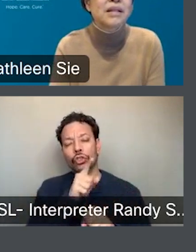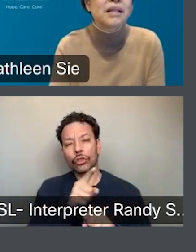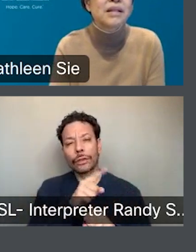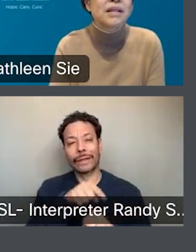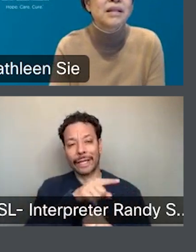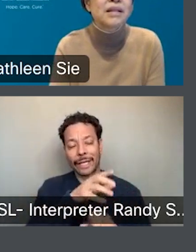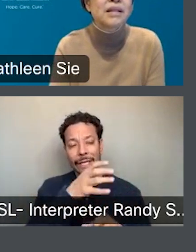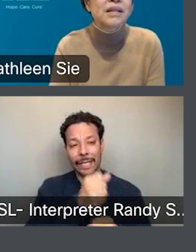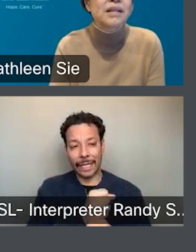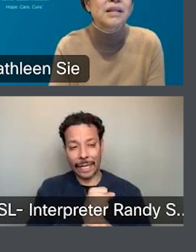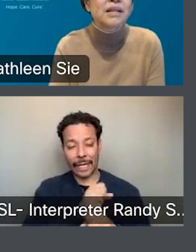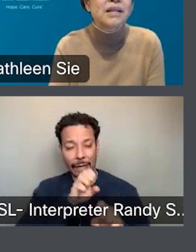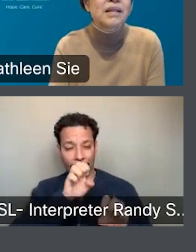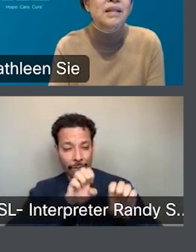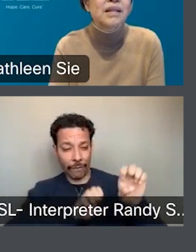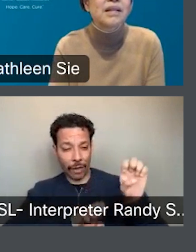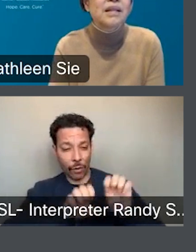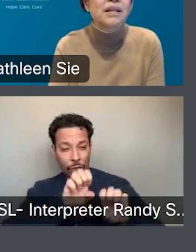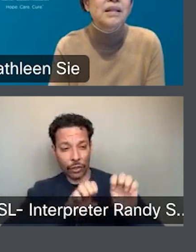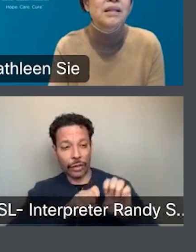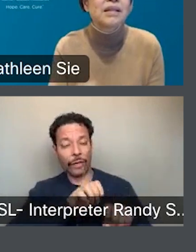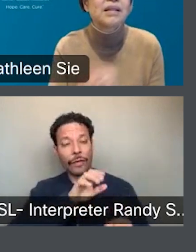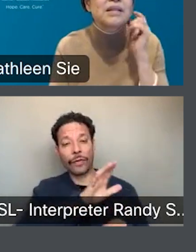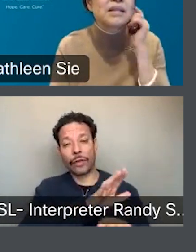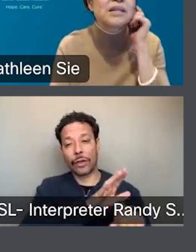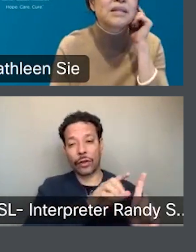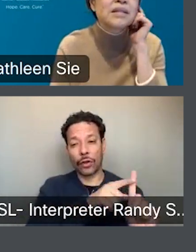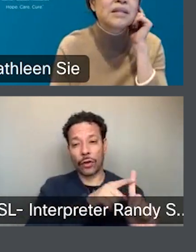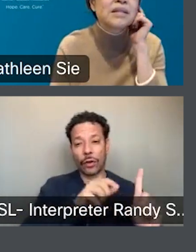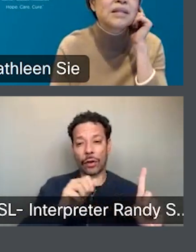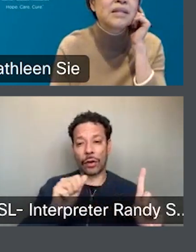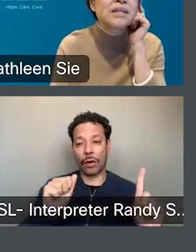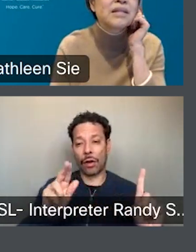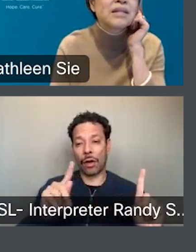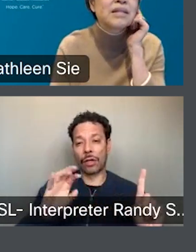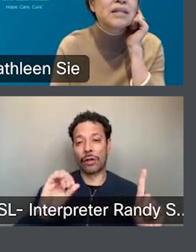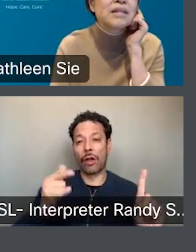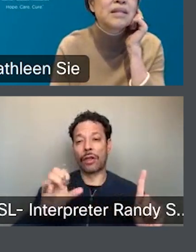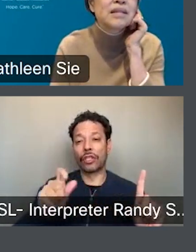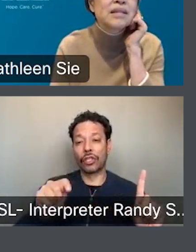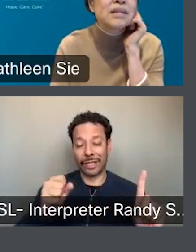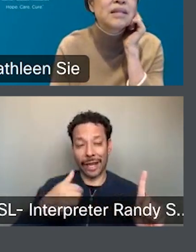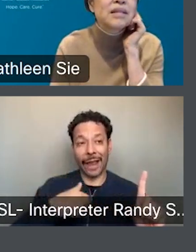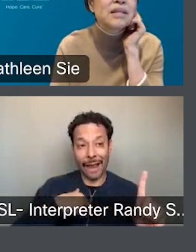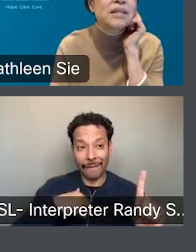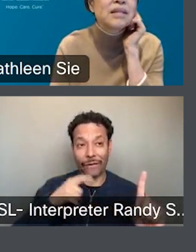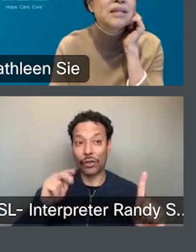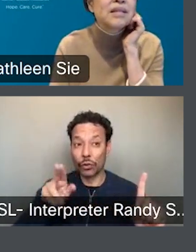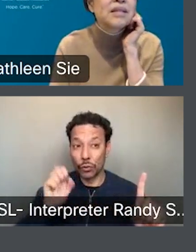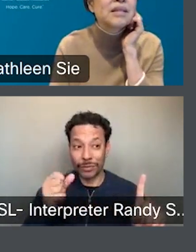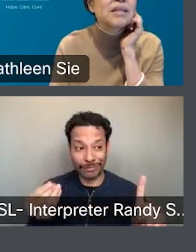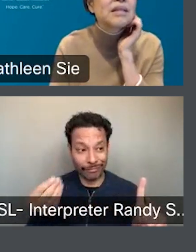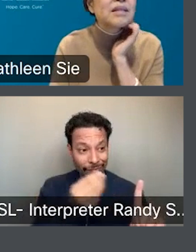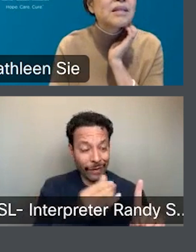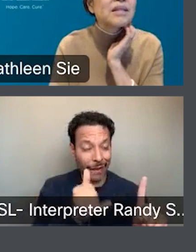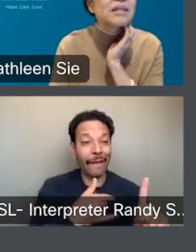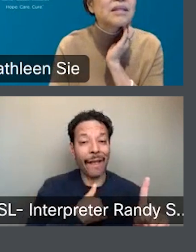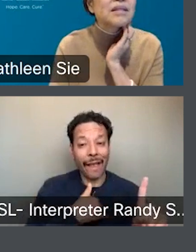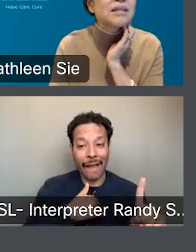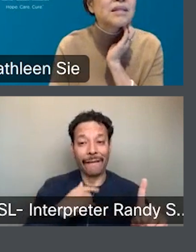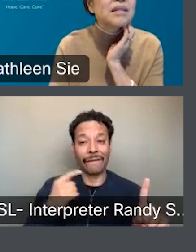an evaluation by their otologist to consider tubes if they are experiencing recurrent